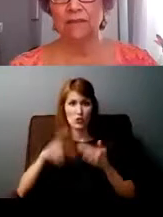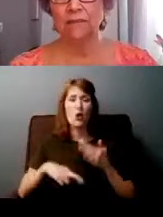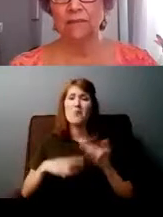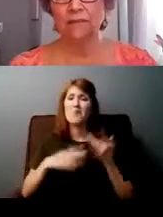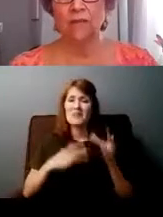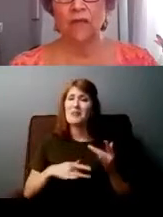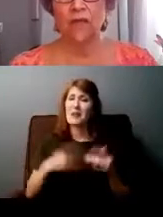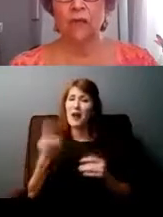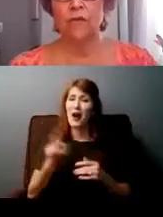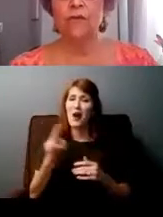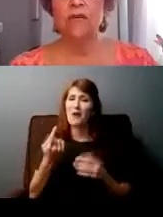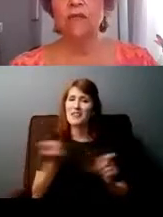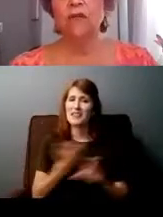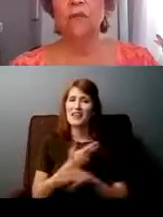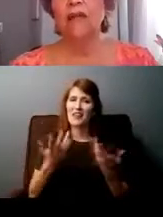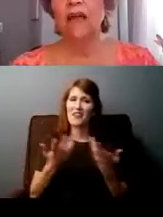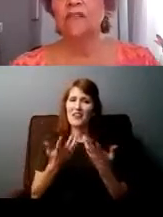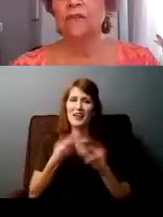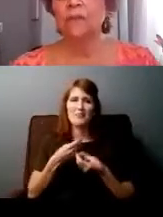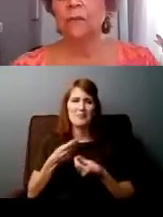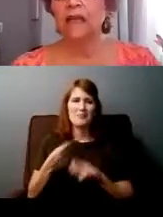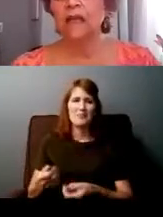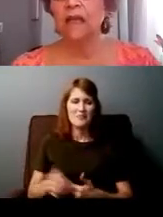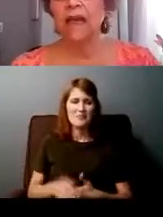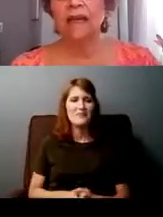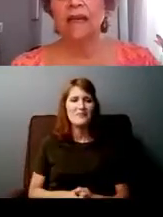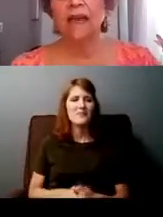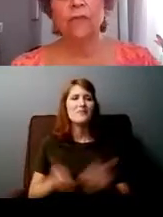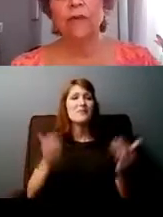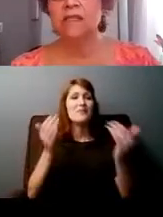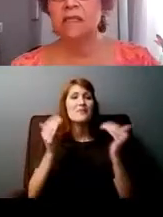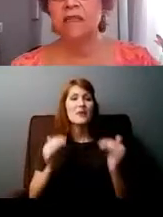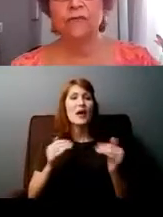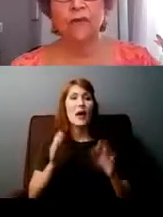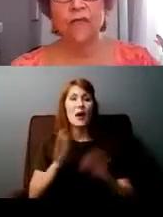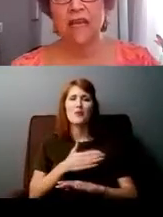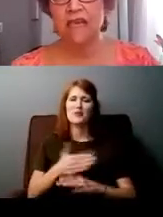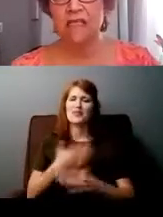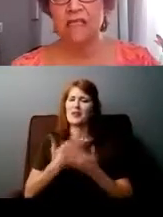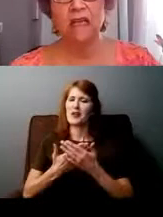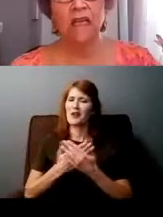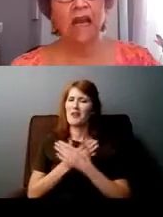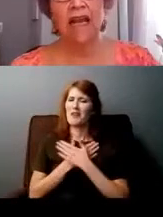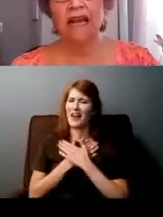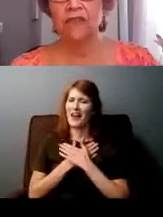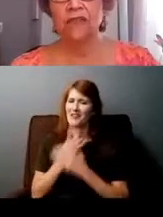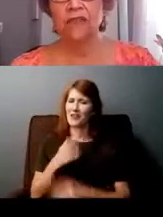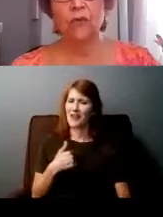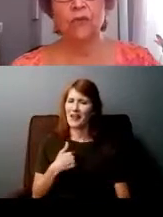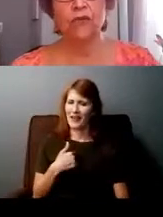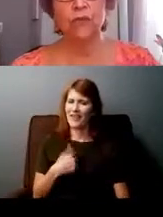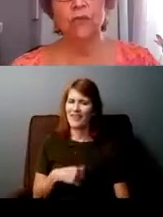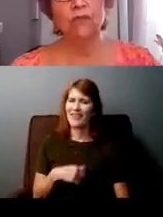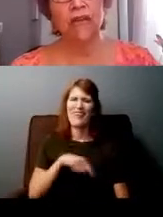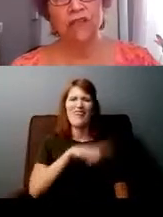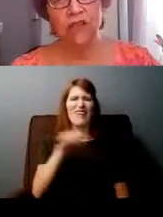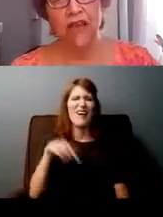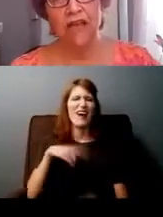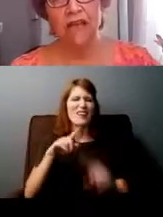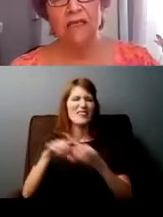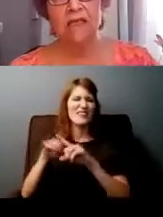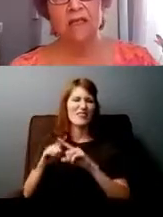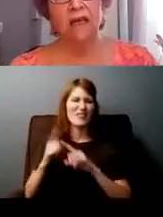right. Music's a good relaxer for me, and everybody's got different taste. I have to go to